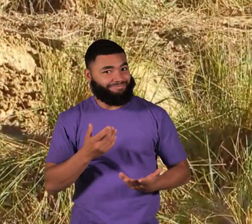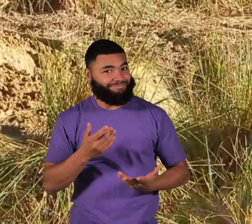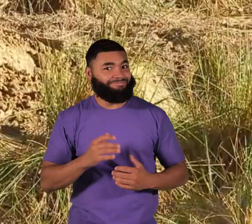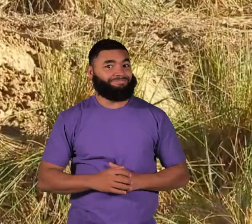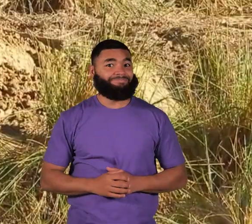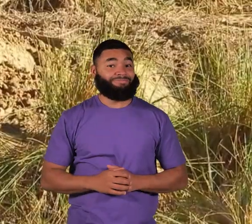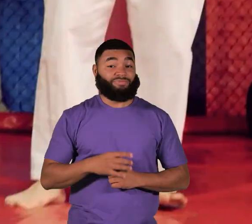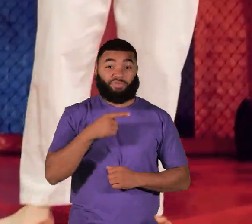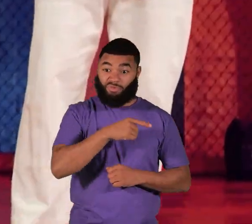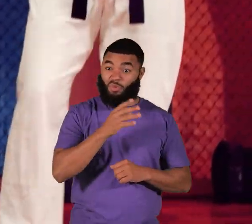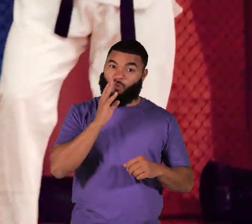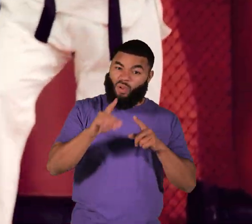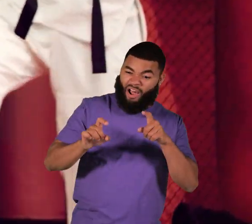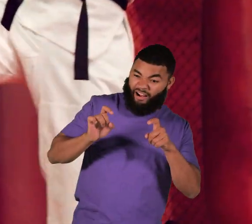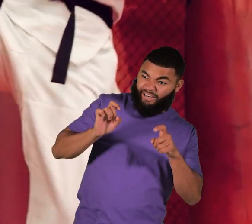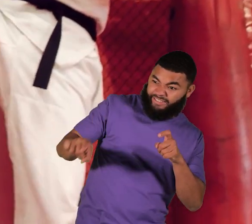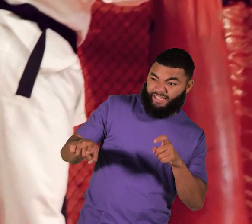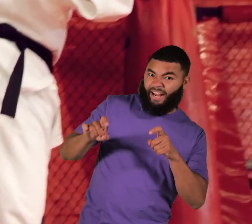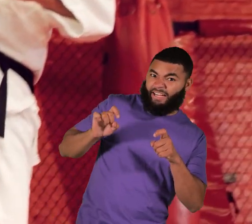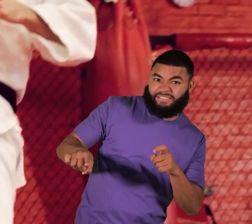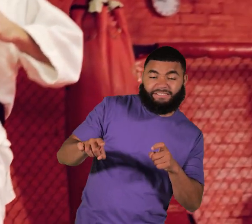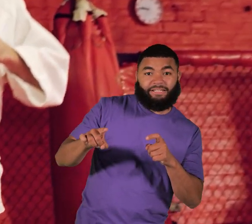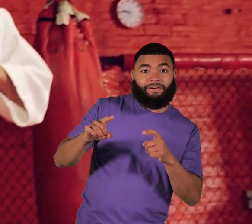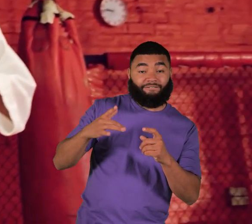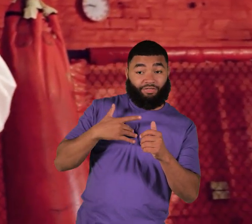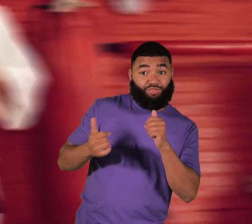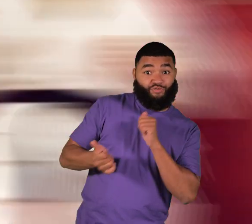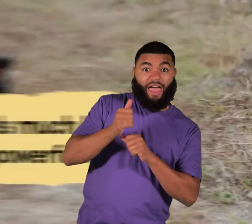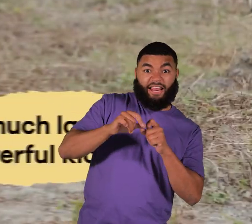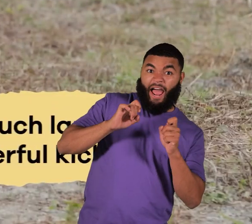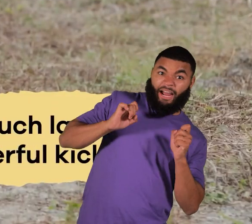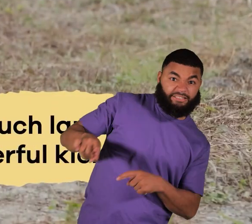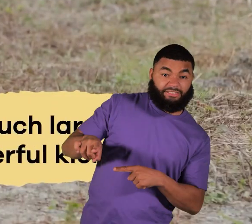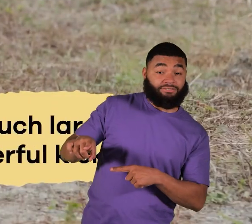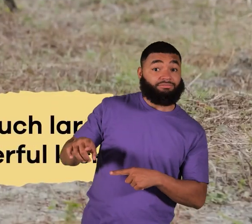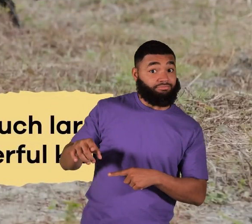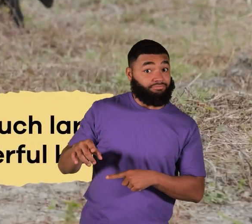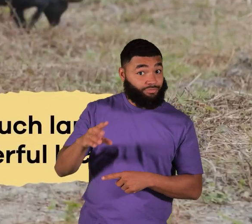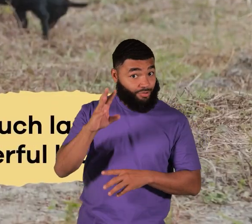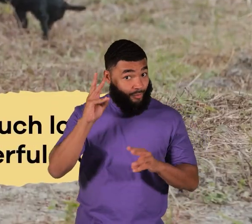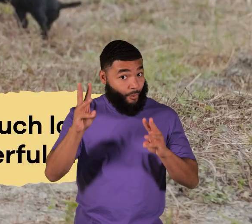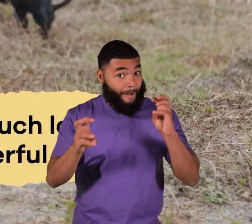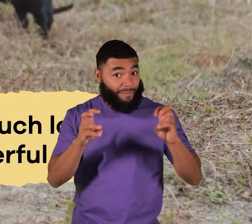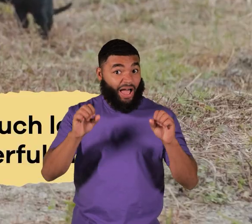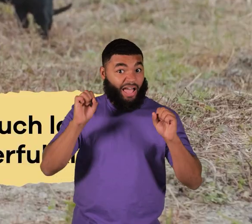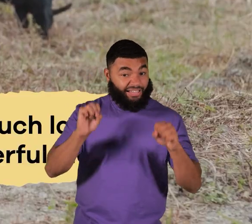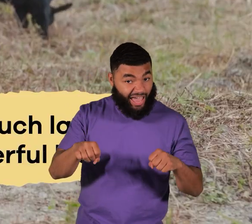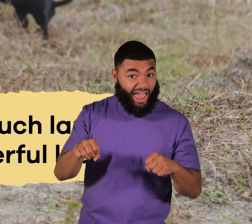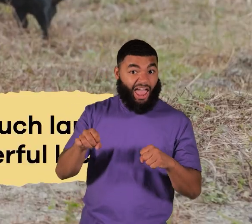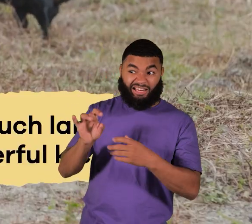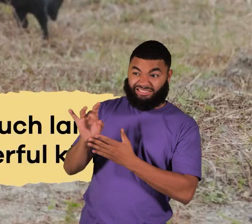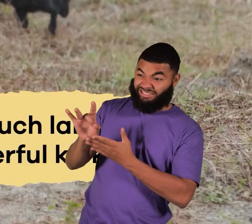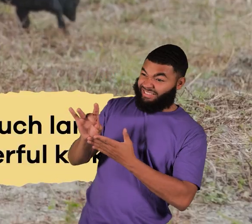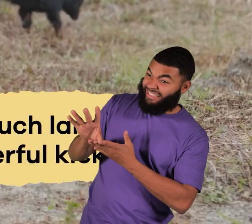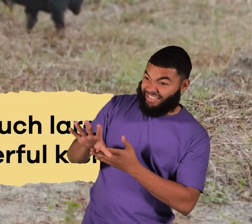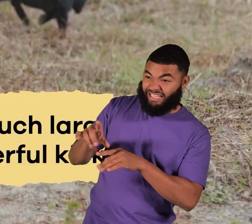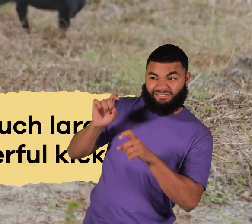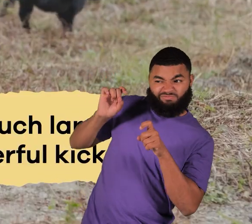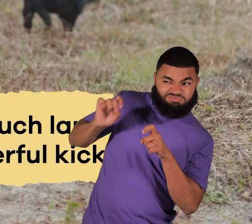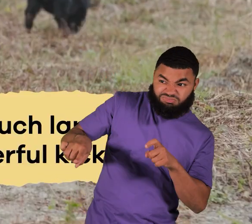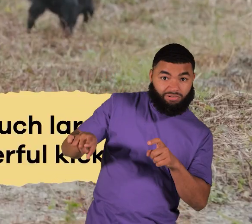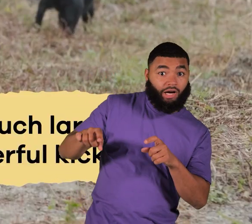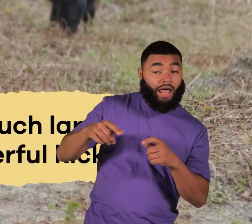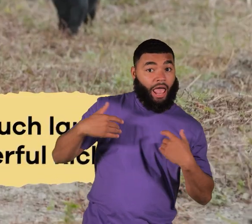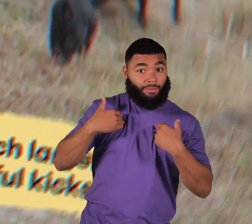force when threatened, like martial arts masters. They can knock down animals much larger than themselves with these